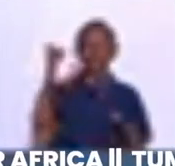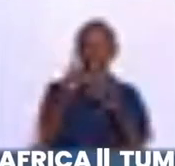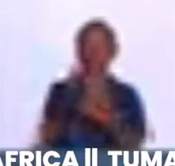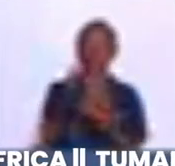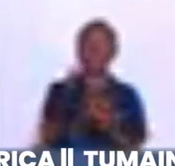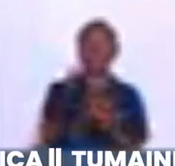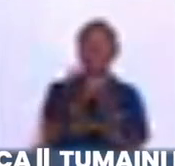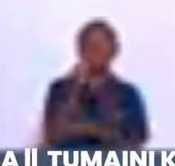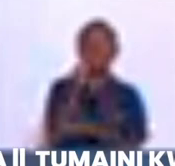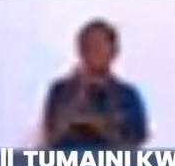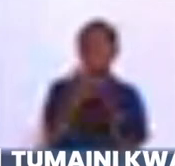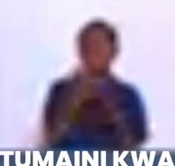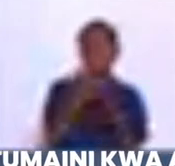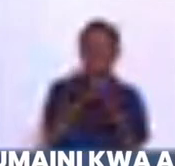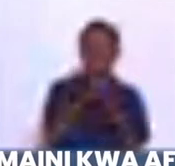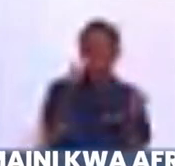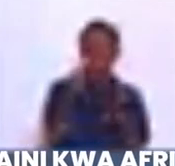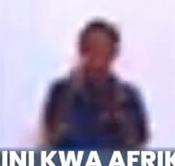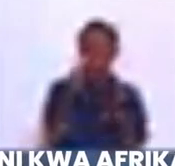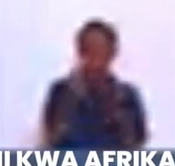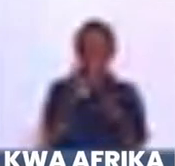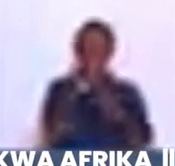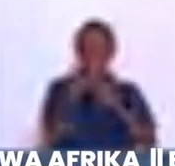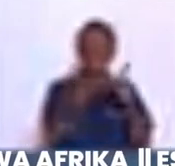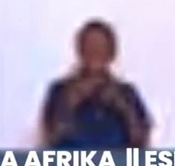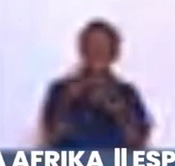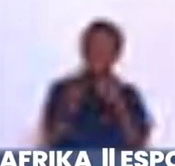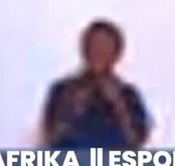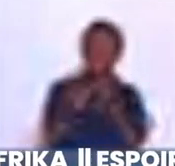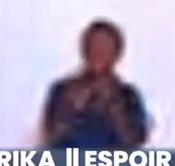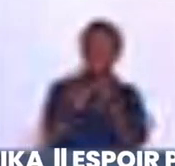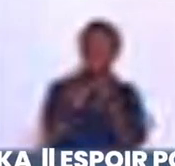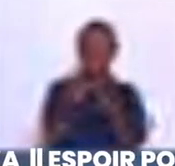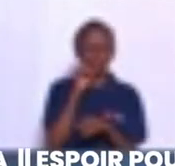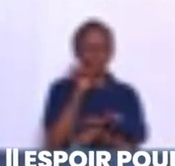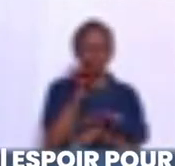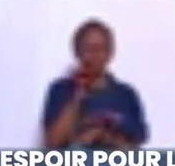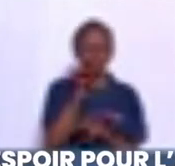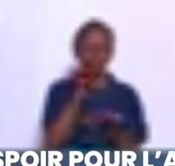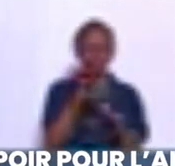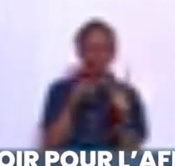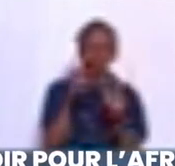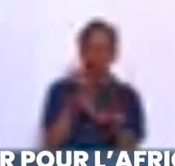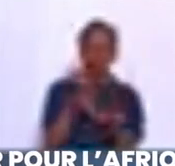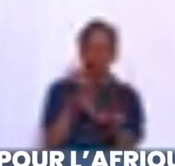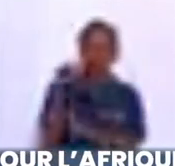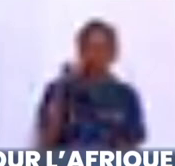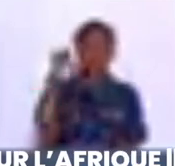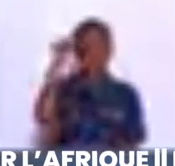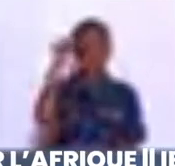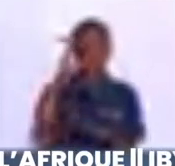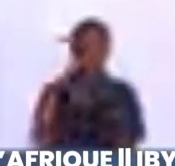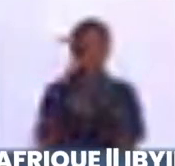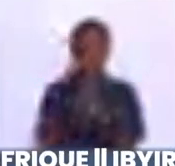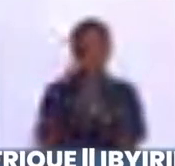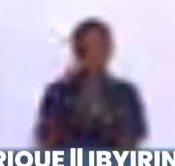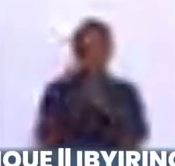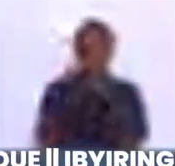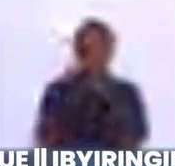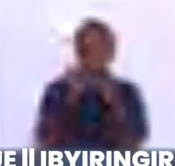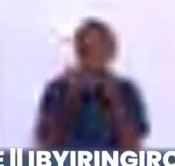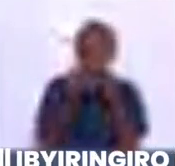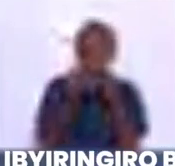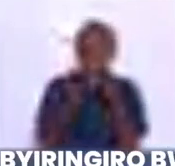of the most frequent asked questions or complaints from different genders is this. The most